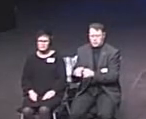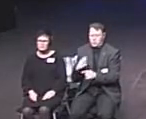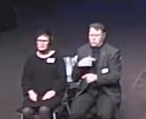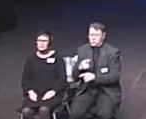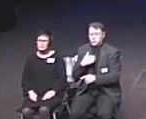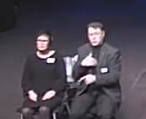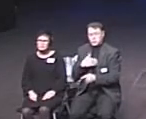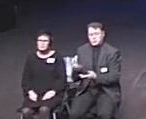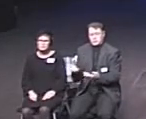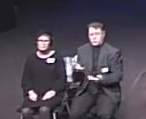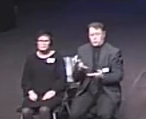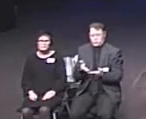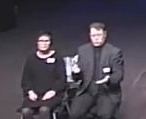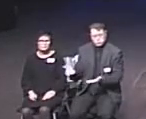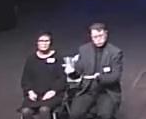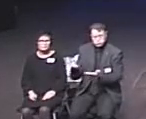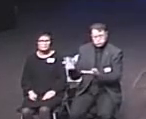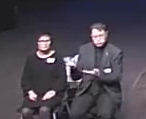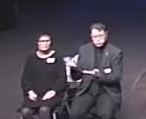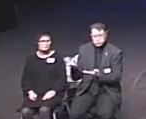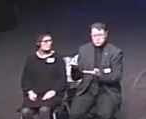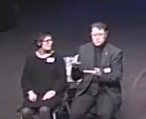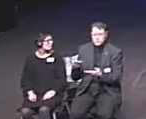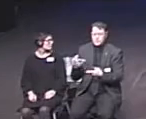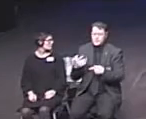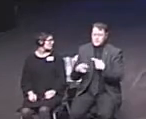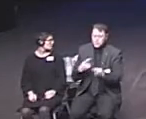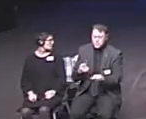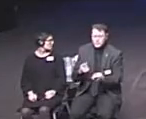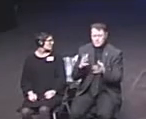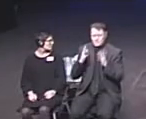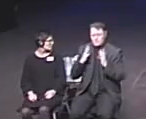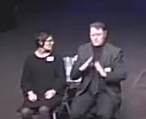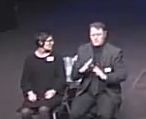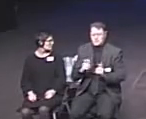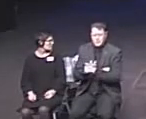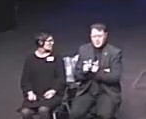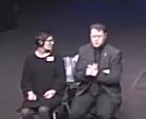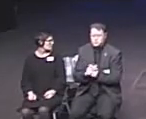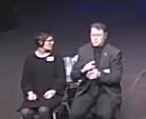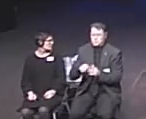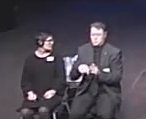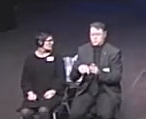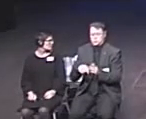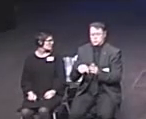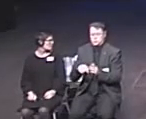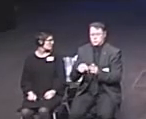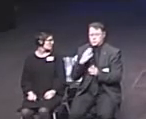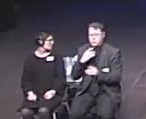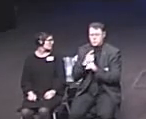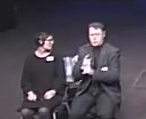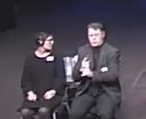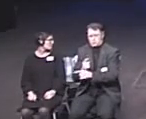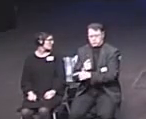feel welcome at the museum, with functional abilities, disability organizations, and other authorities in the business that